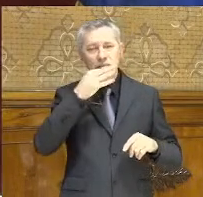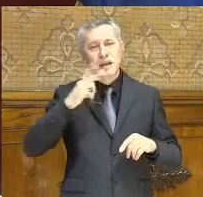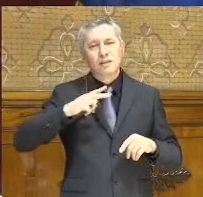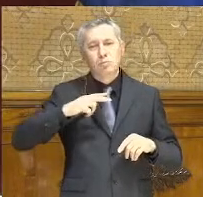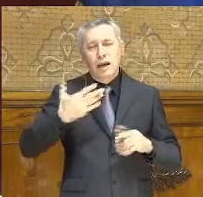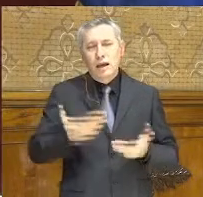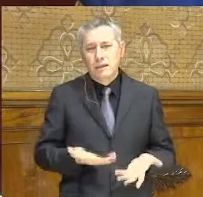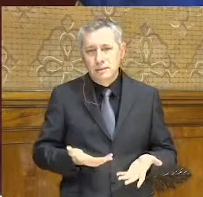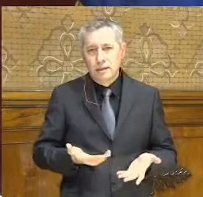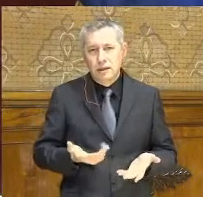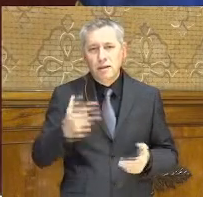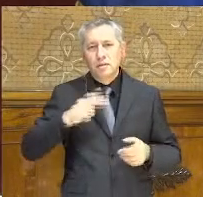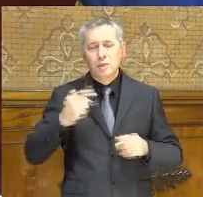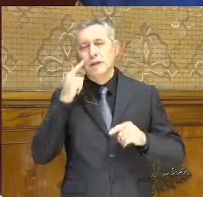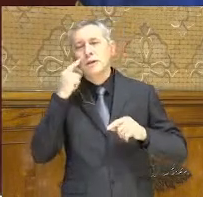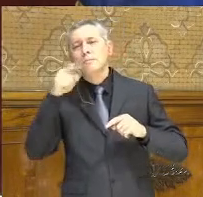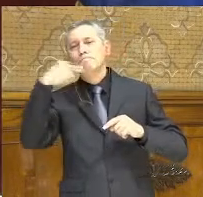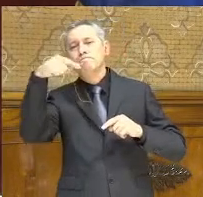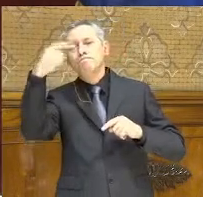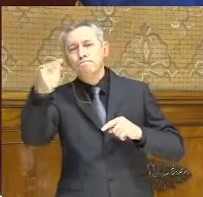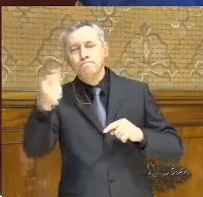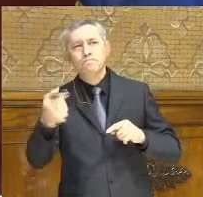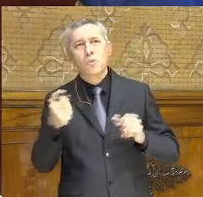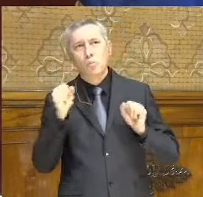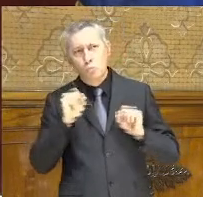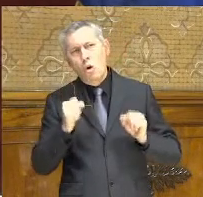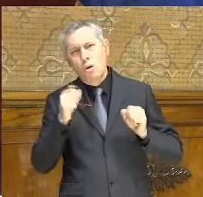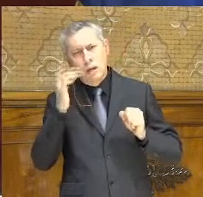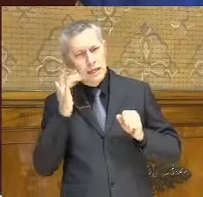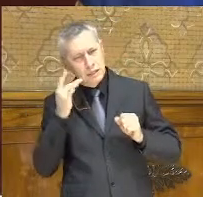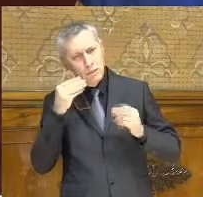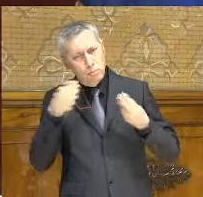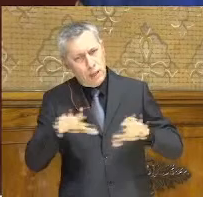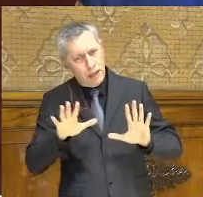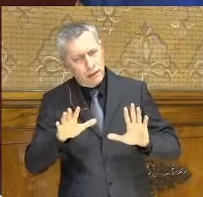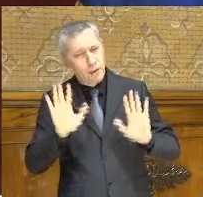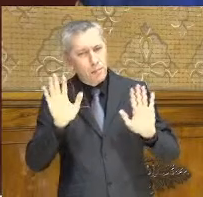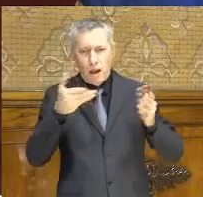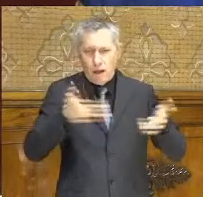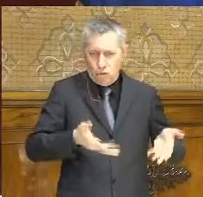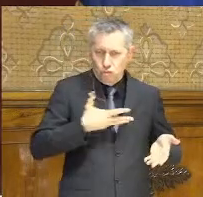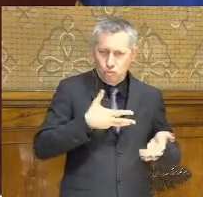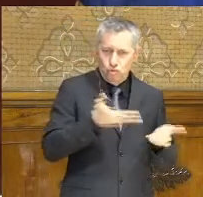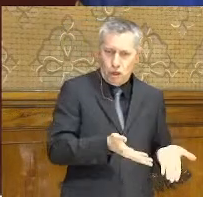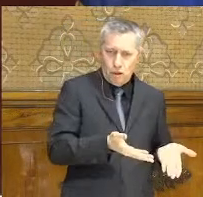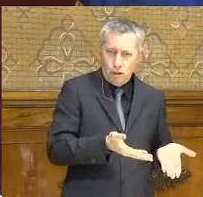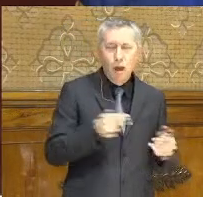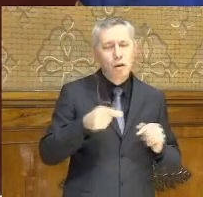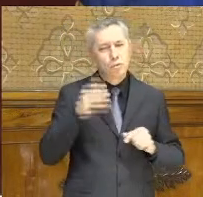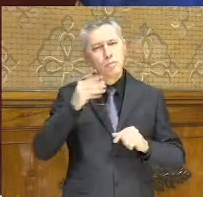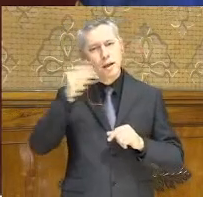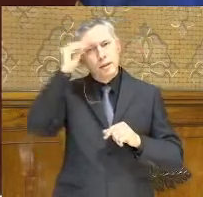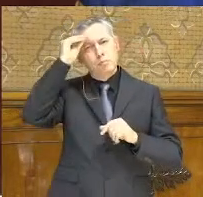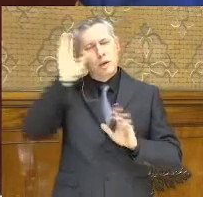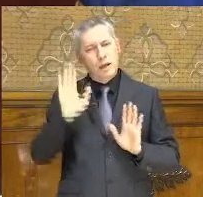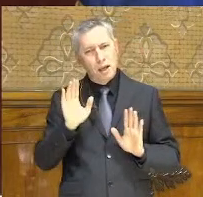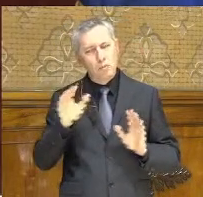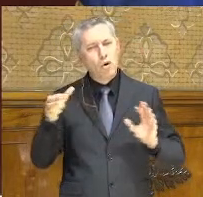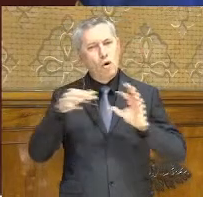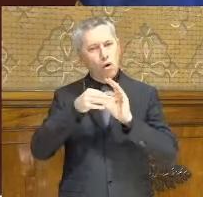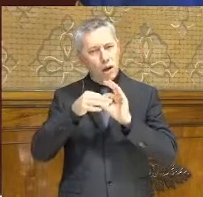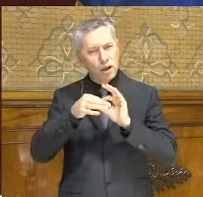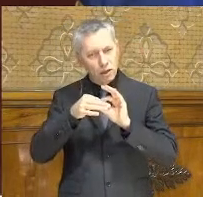ambivalent vigilance of loss and resistance, we learn a critical lesson on the importance of negative